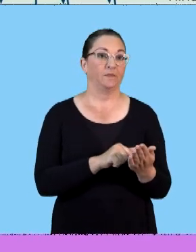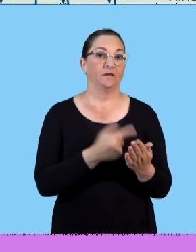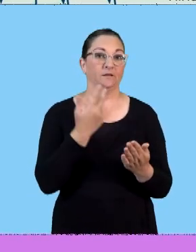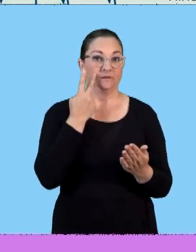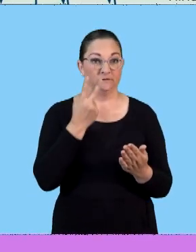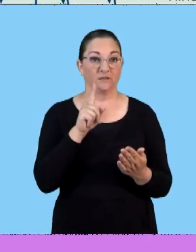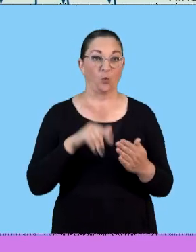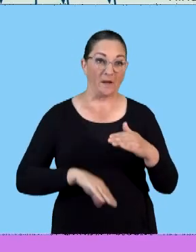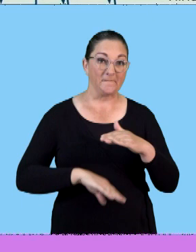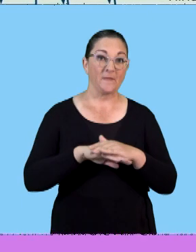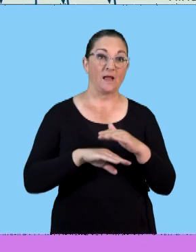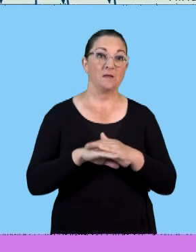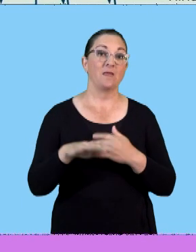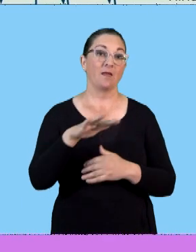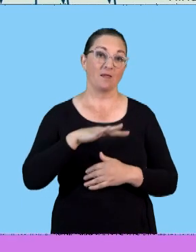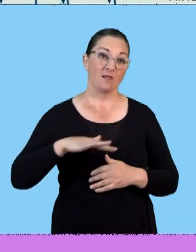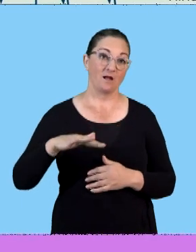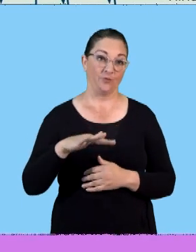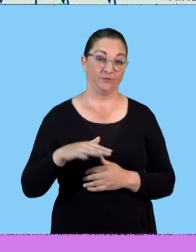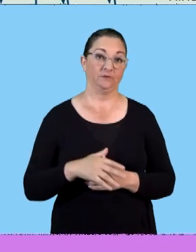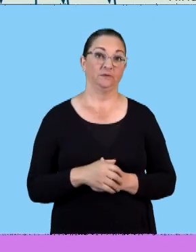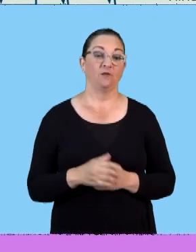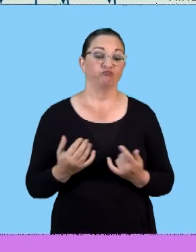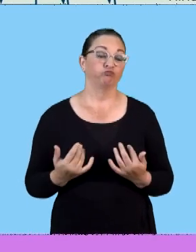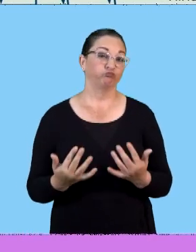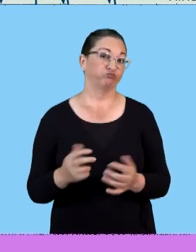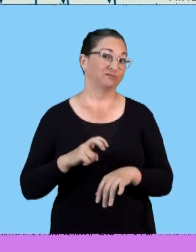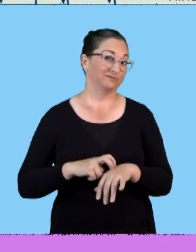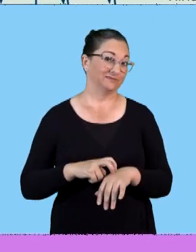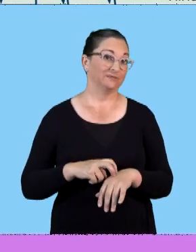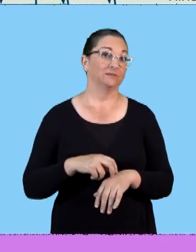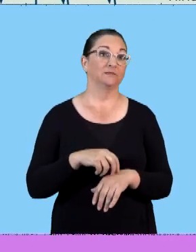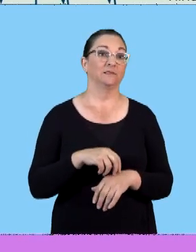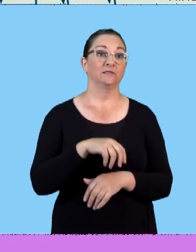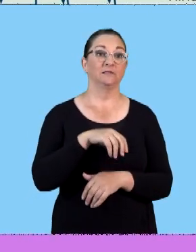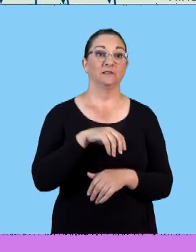a maximum, basically, area. The area that needs to be covered by grass of